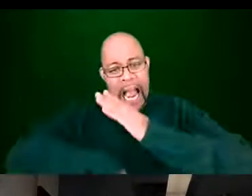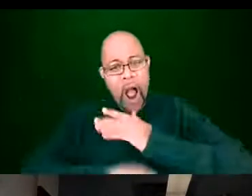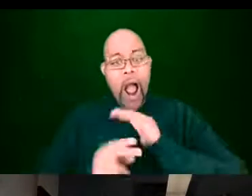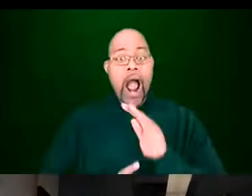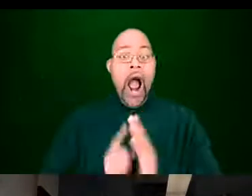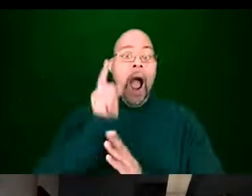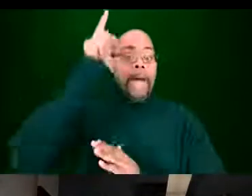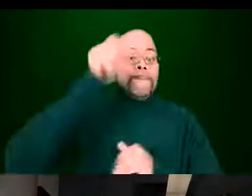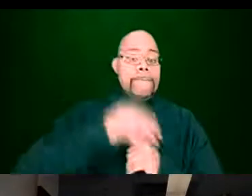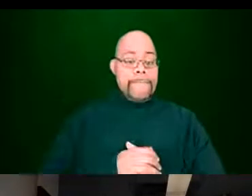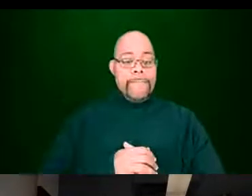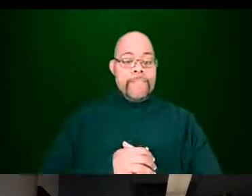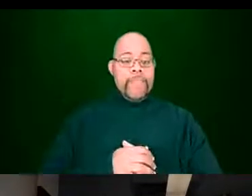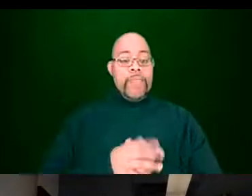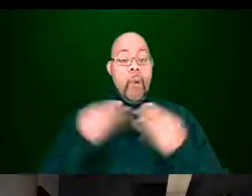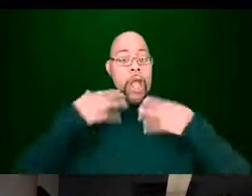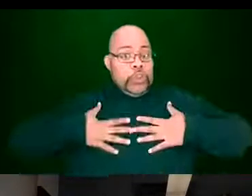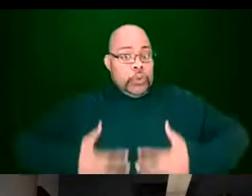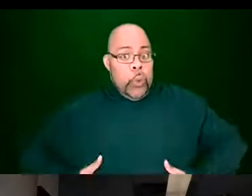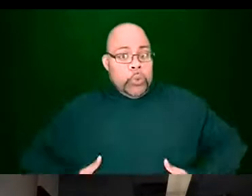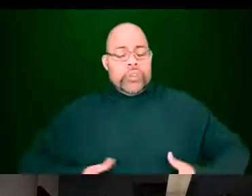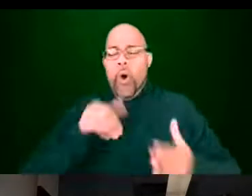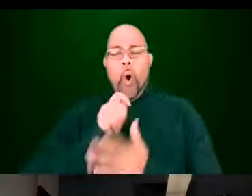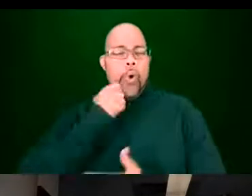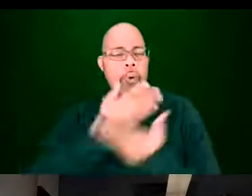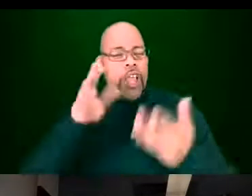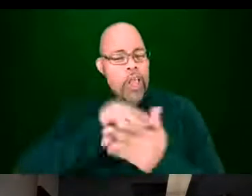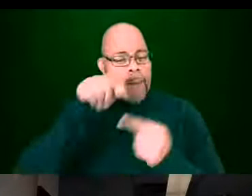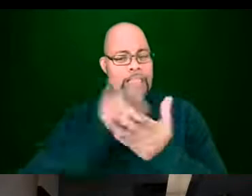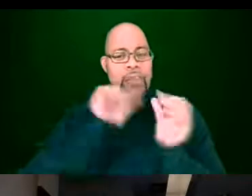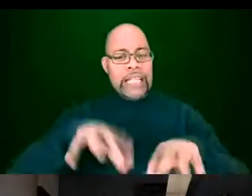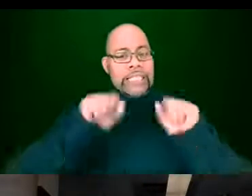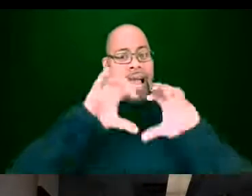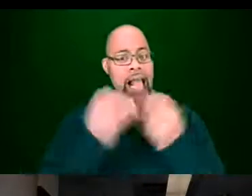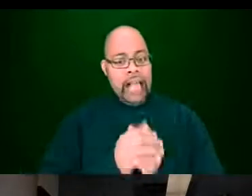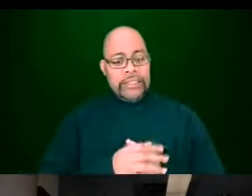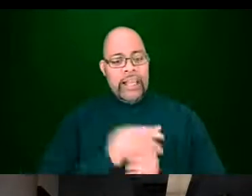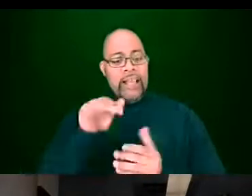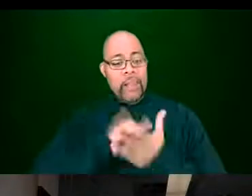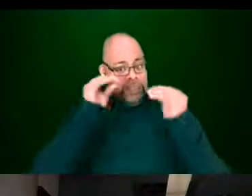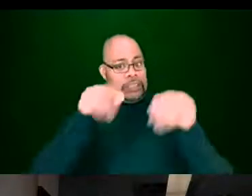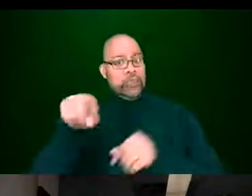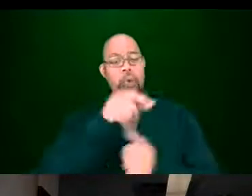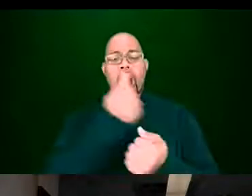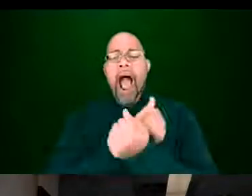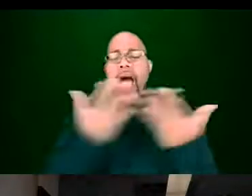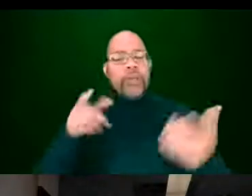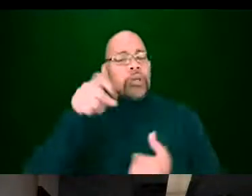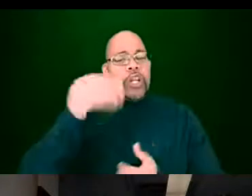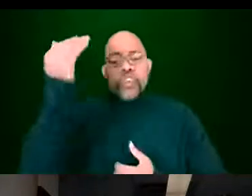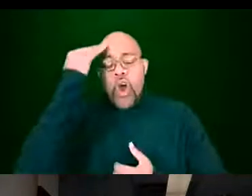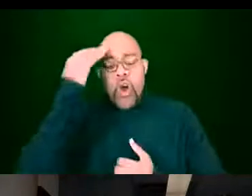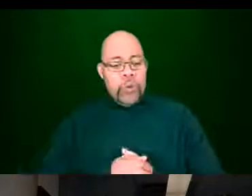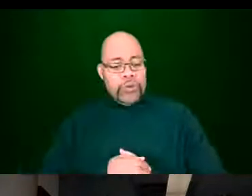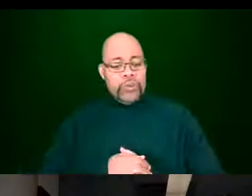back up, wetsuits, all this cool stuff you learn about. You can take a class and they'll teach you everything you need to